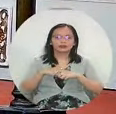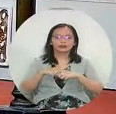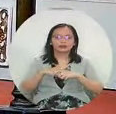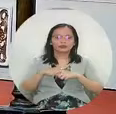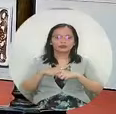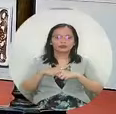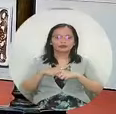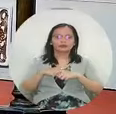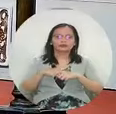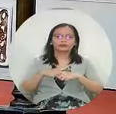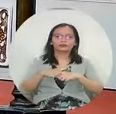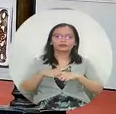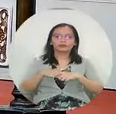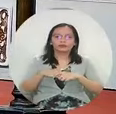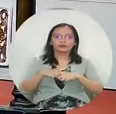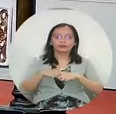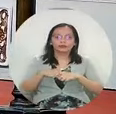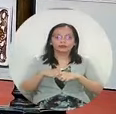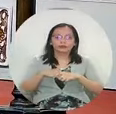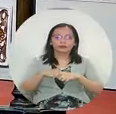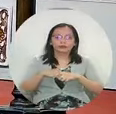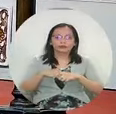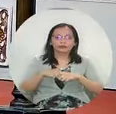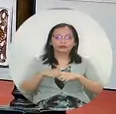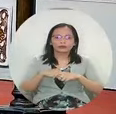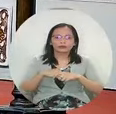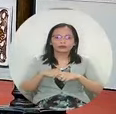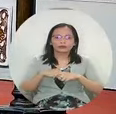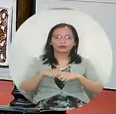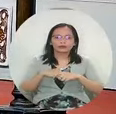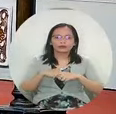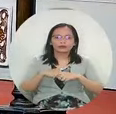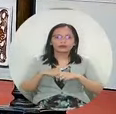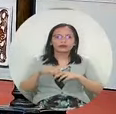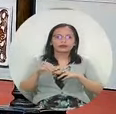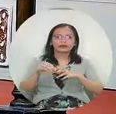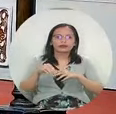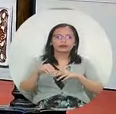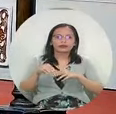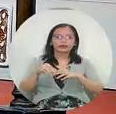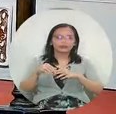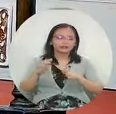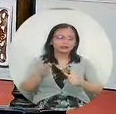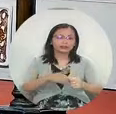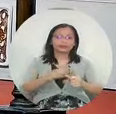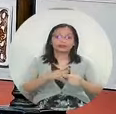is power, power, wonderful. Murag way power.